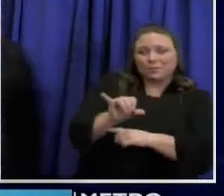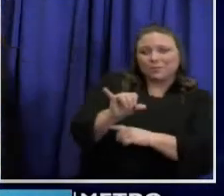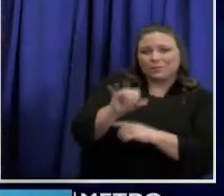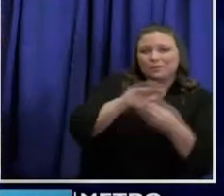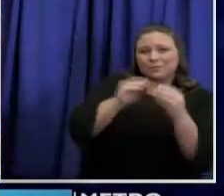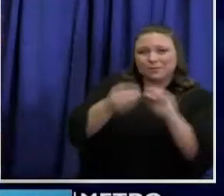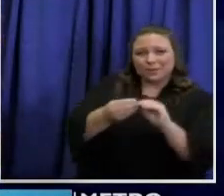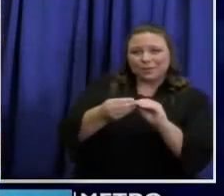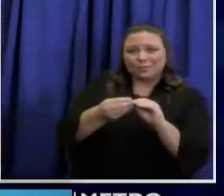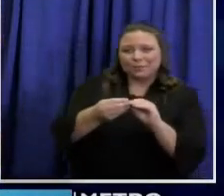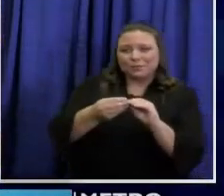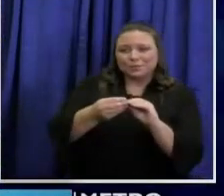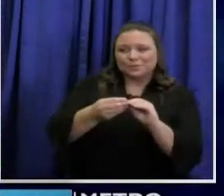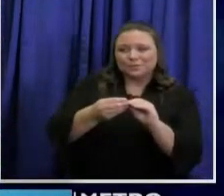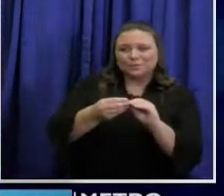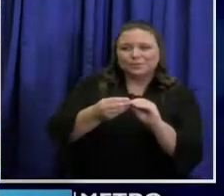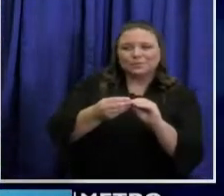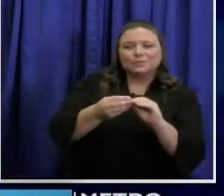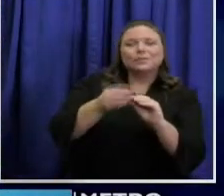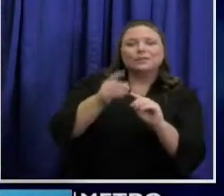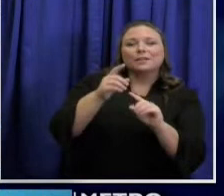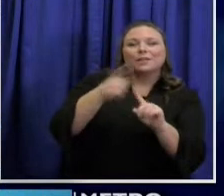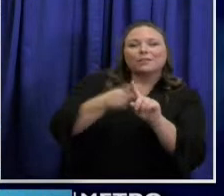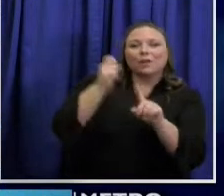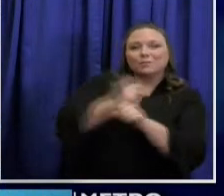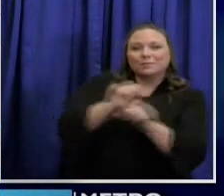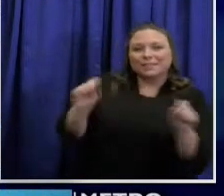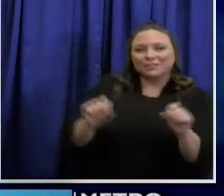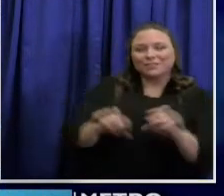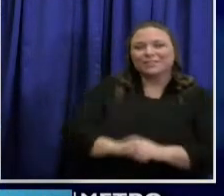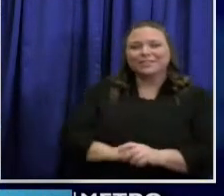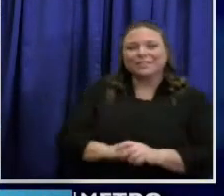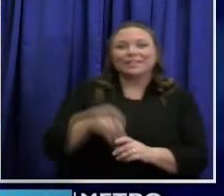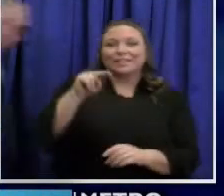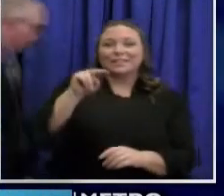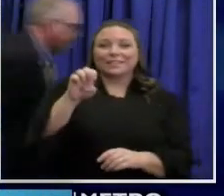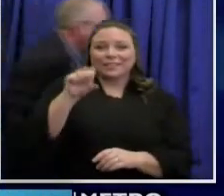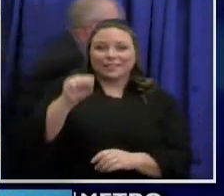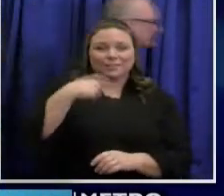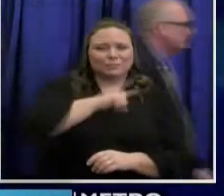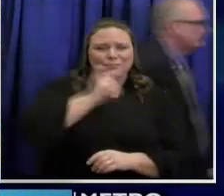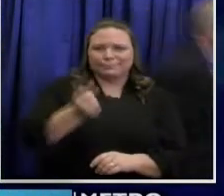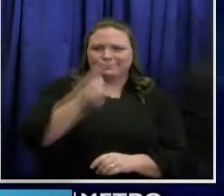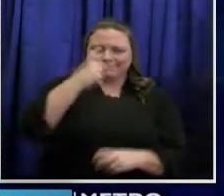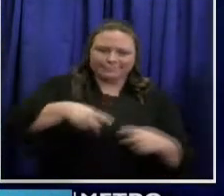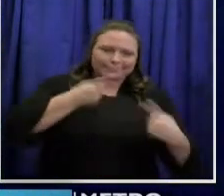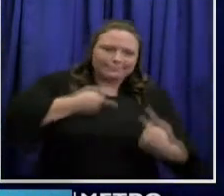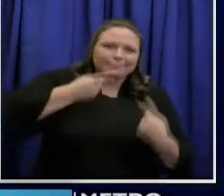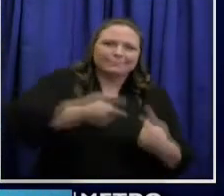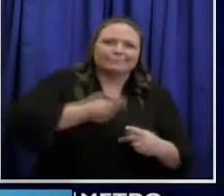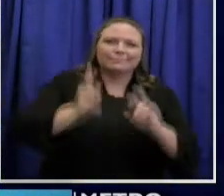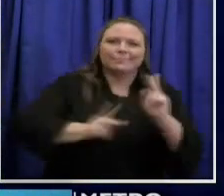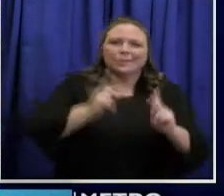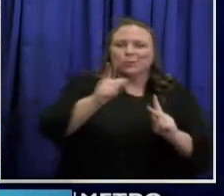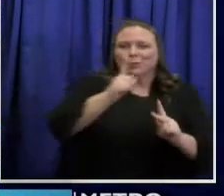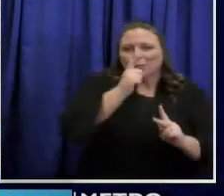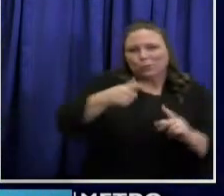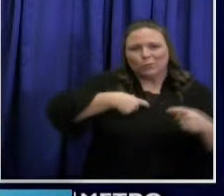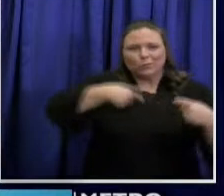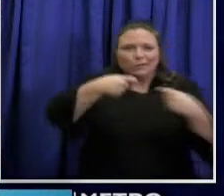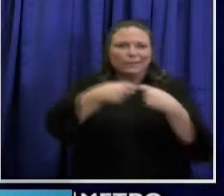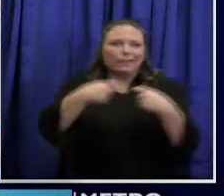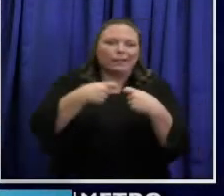in regard to our health and safety. At NES, we understand the hardship our customers are going through during this